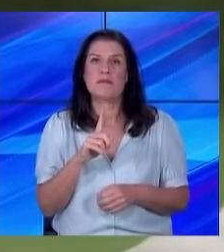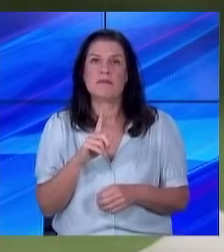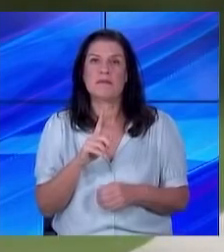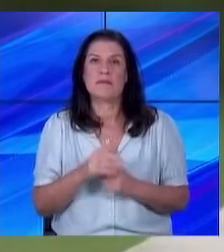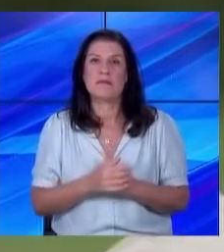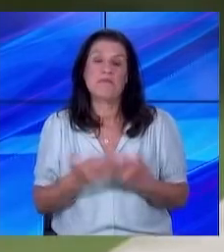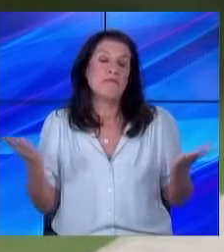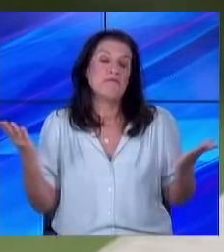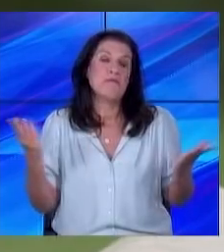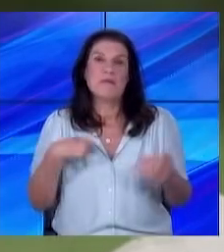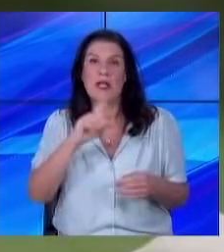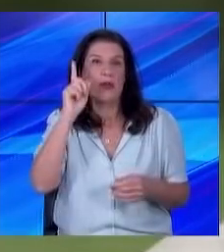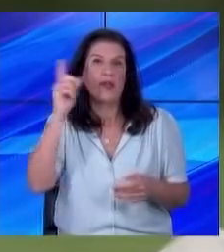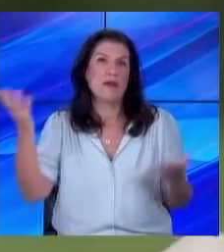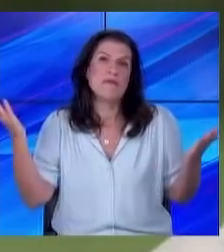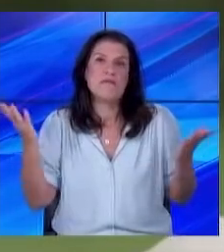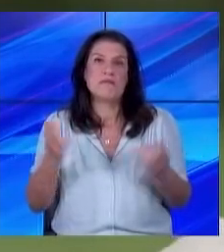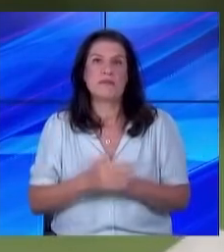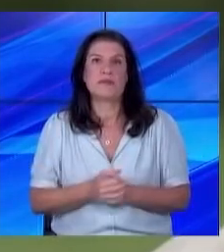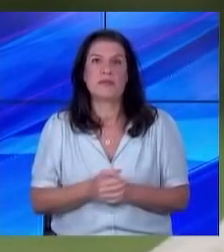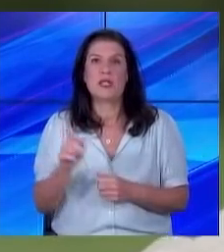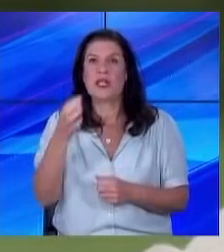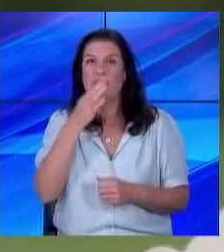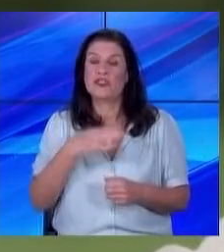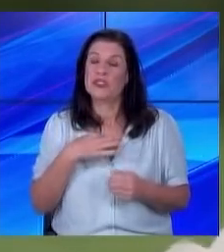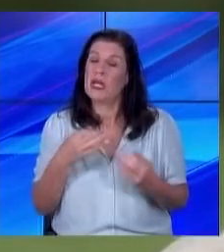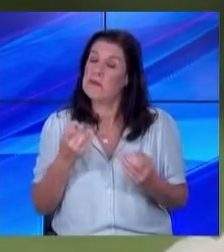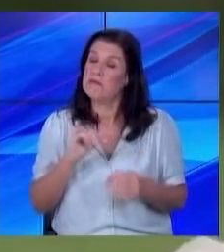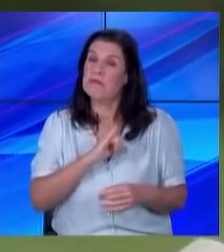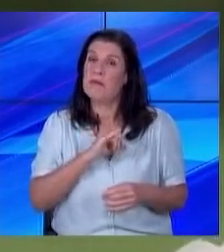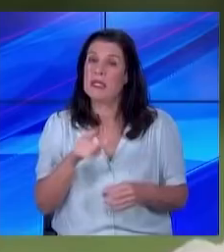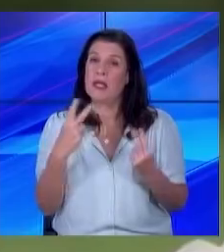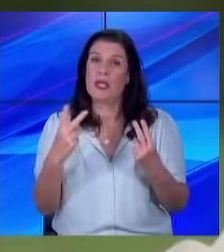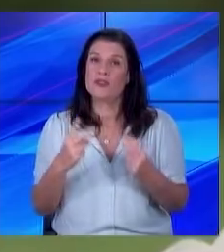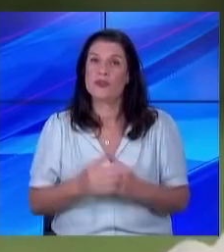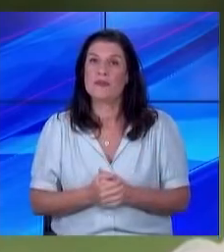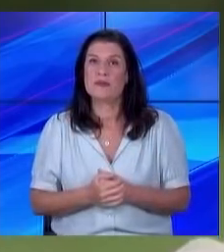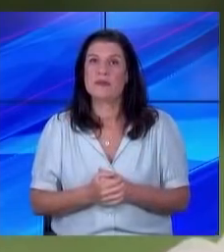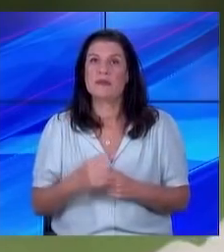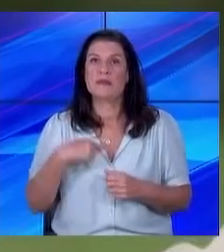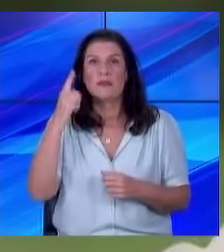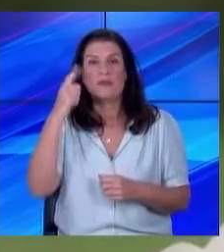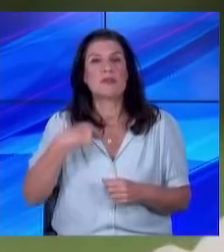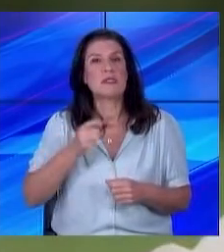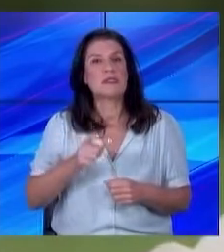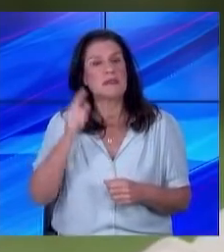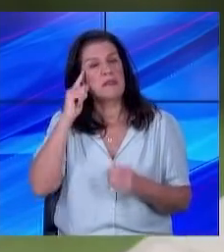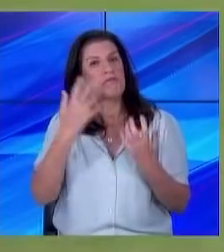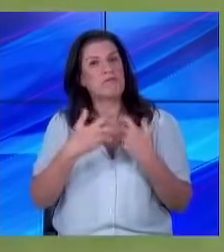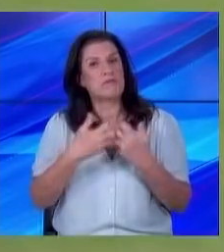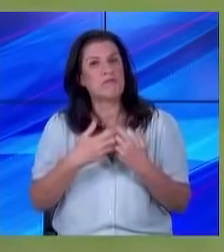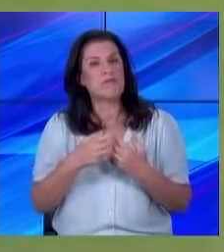I don't know. I think you ask a really good question and I think I'd have to sit down and think about it for a